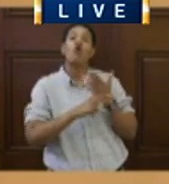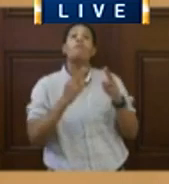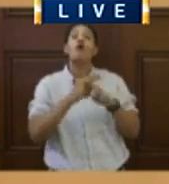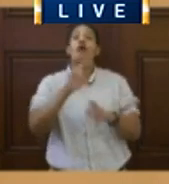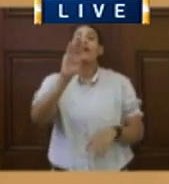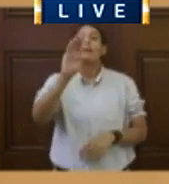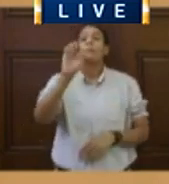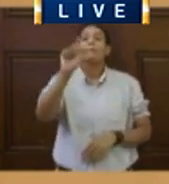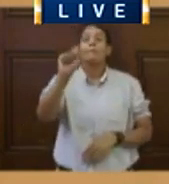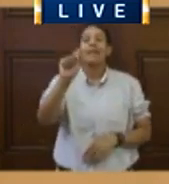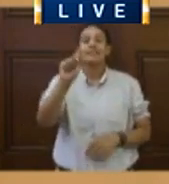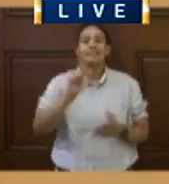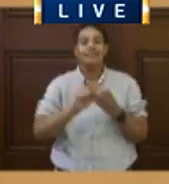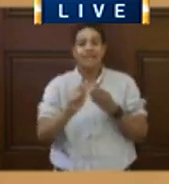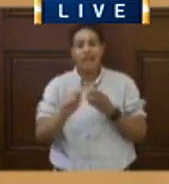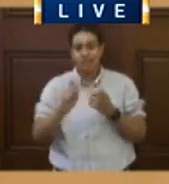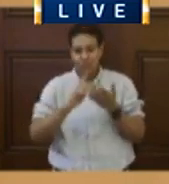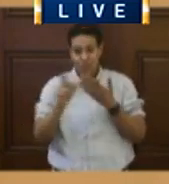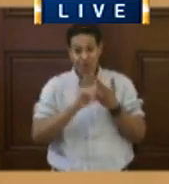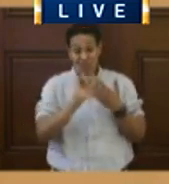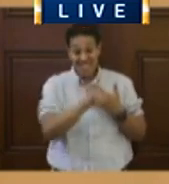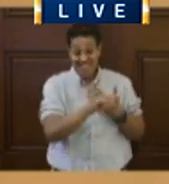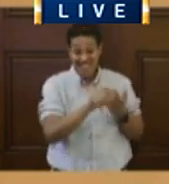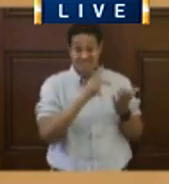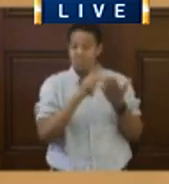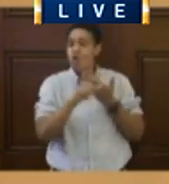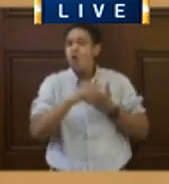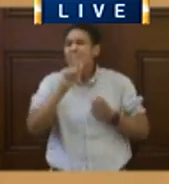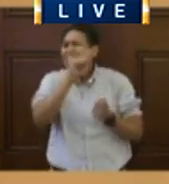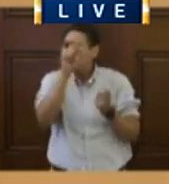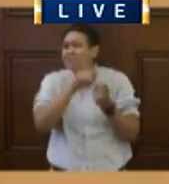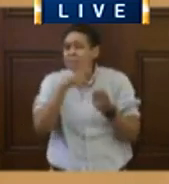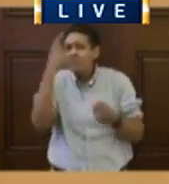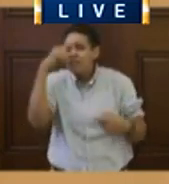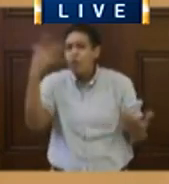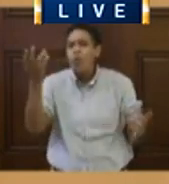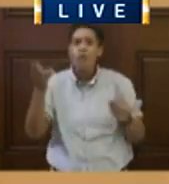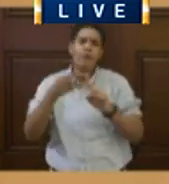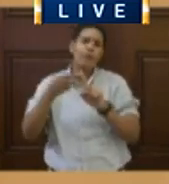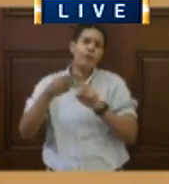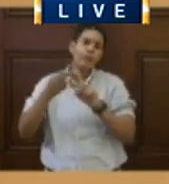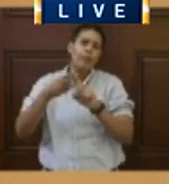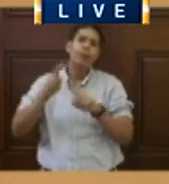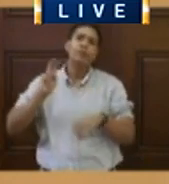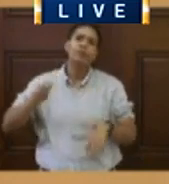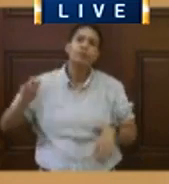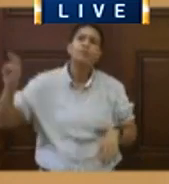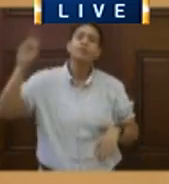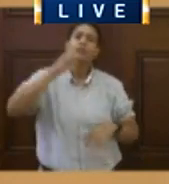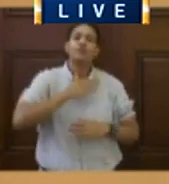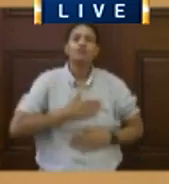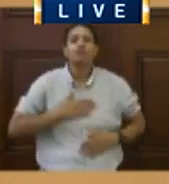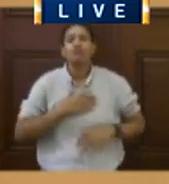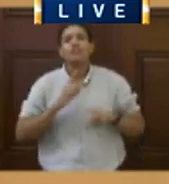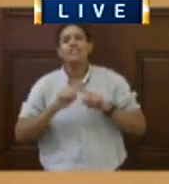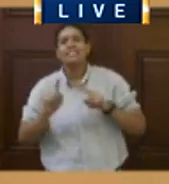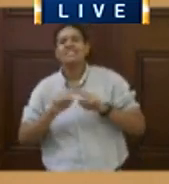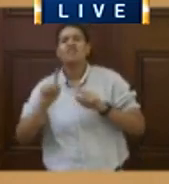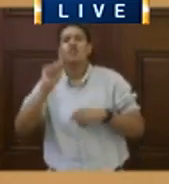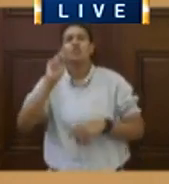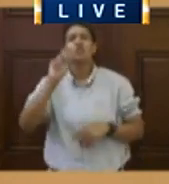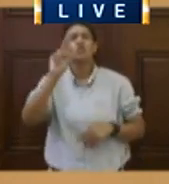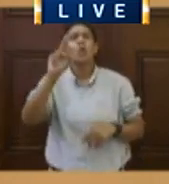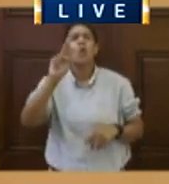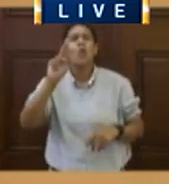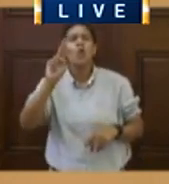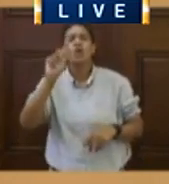is, that one is specifically targeted for the tourism sector and attractions and tour companies who have been